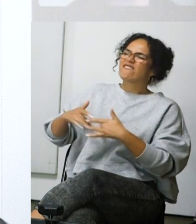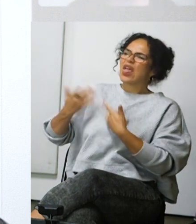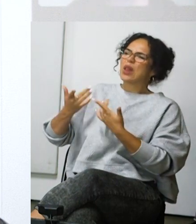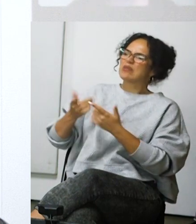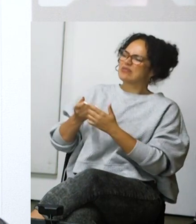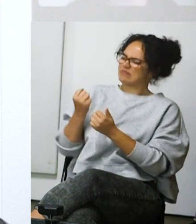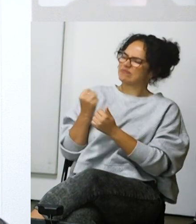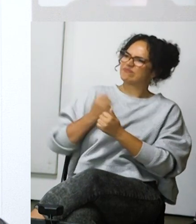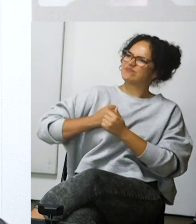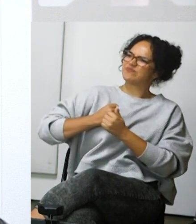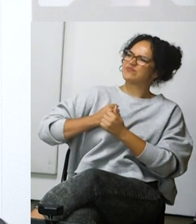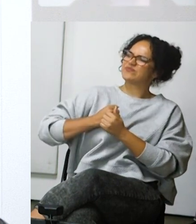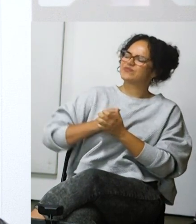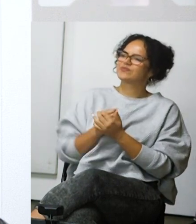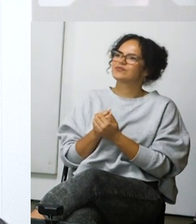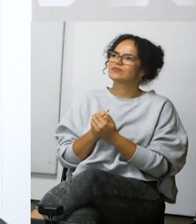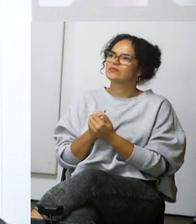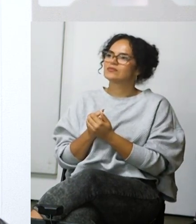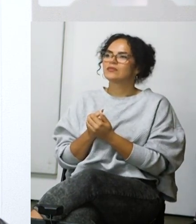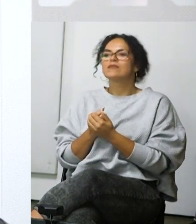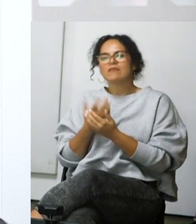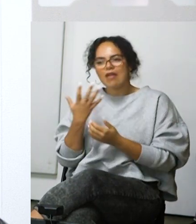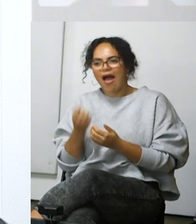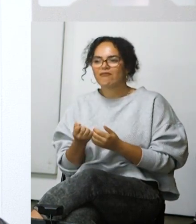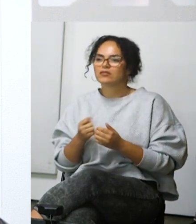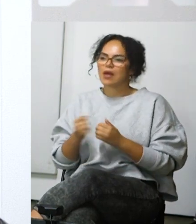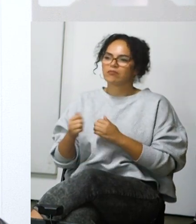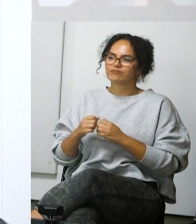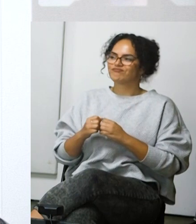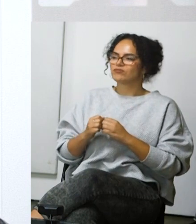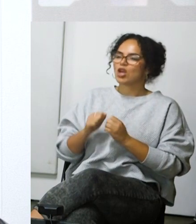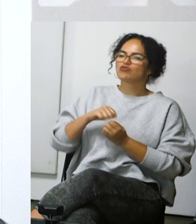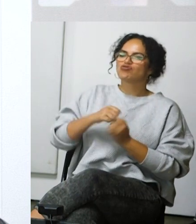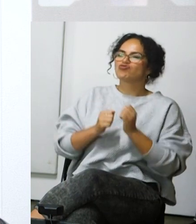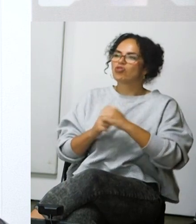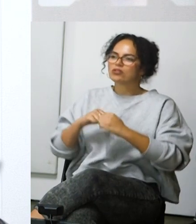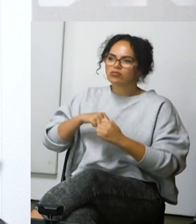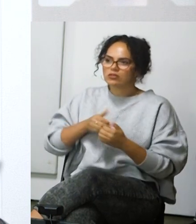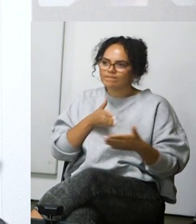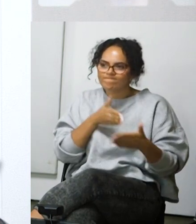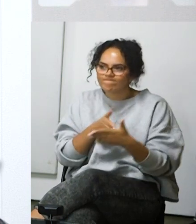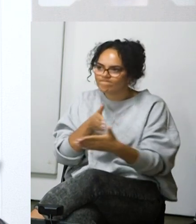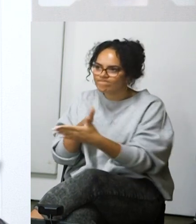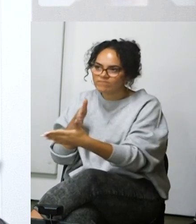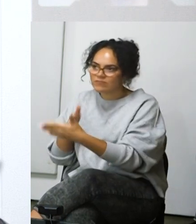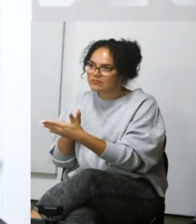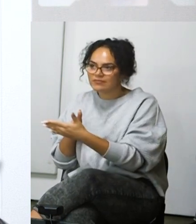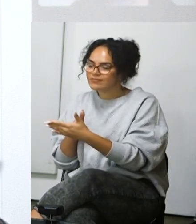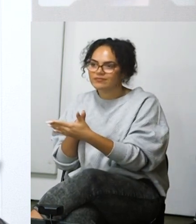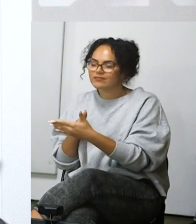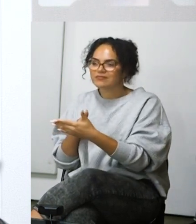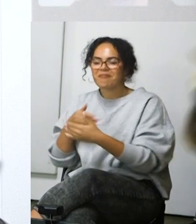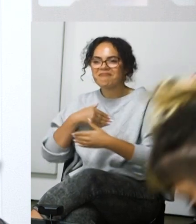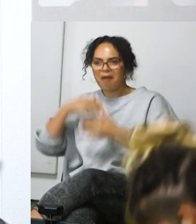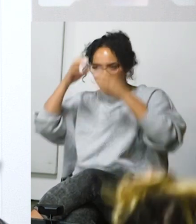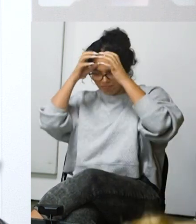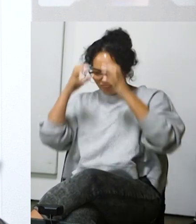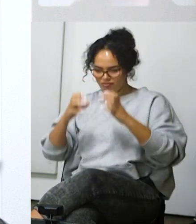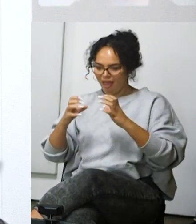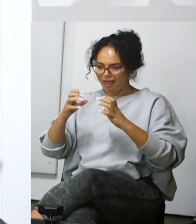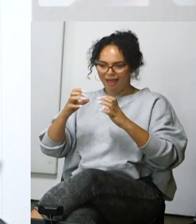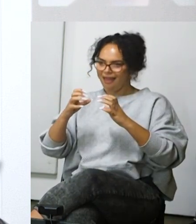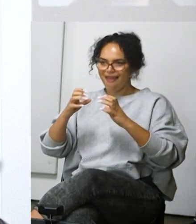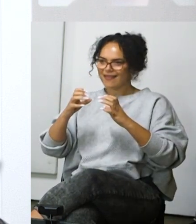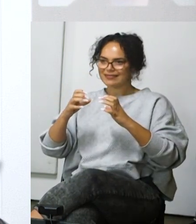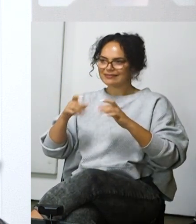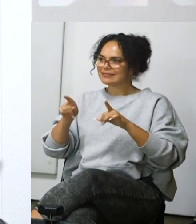both in terms of the structural factors that make a career in the arts really difficult for people whose brain works differently from the